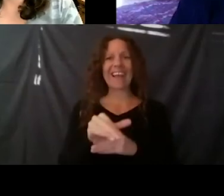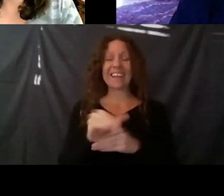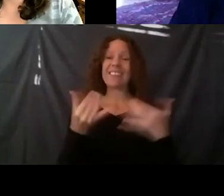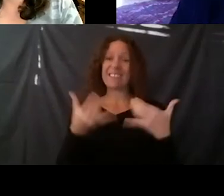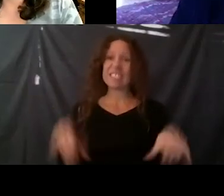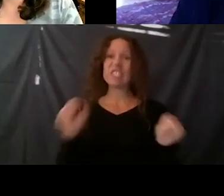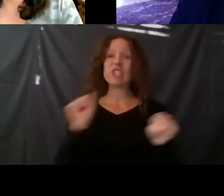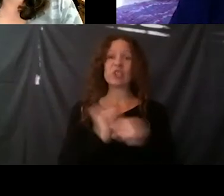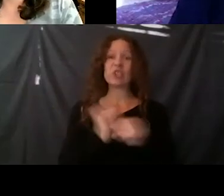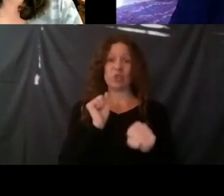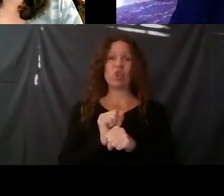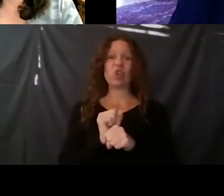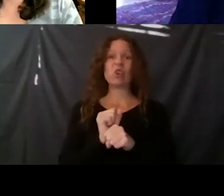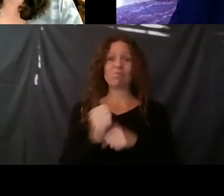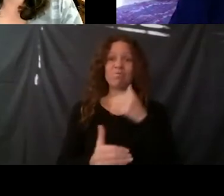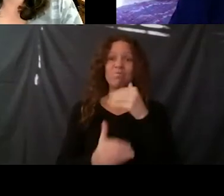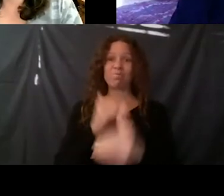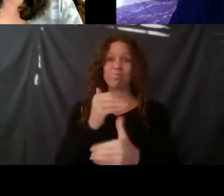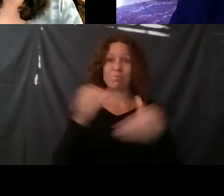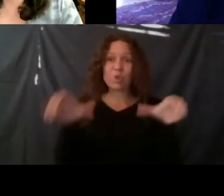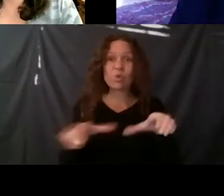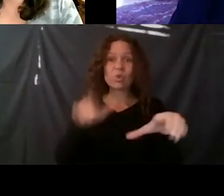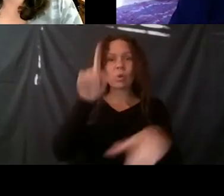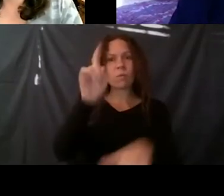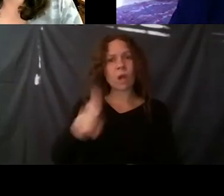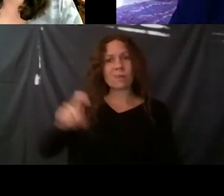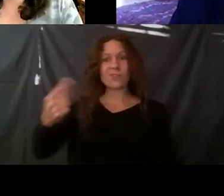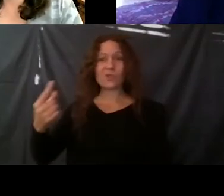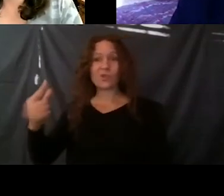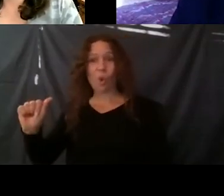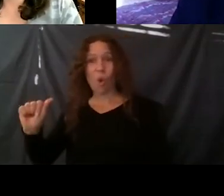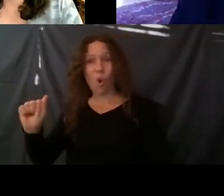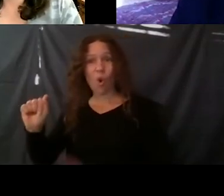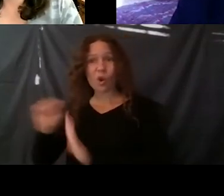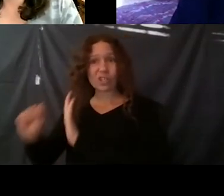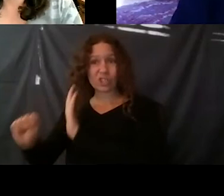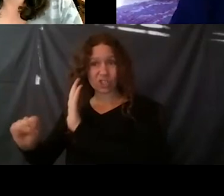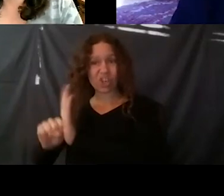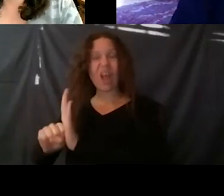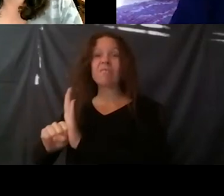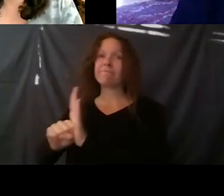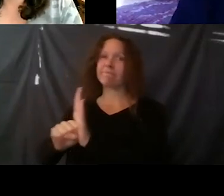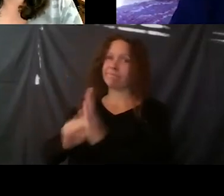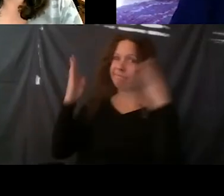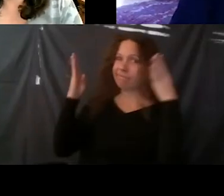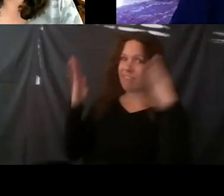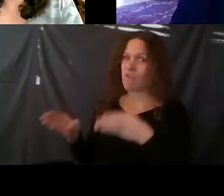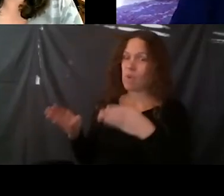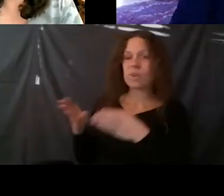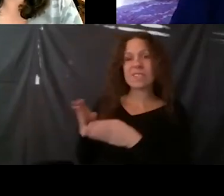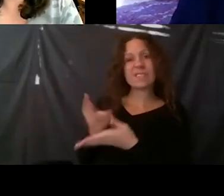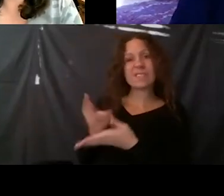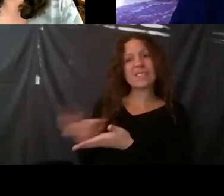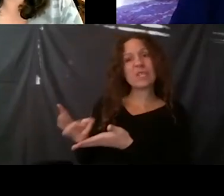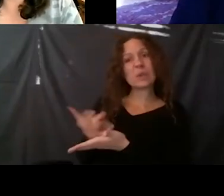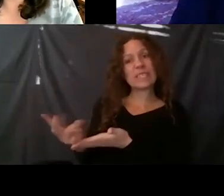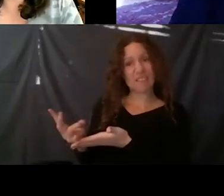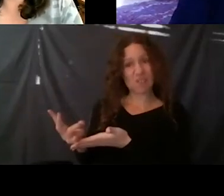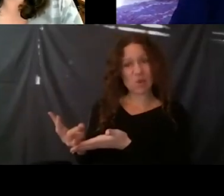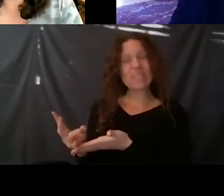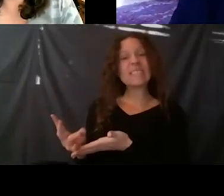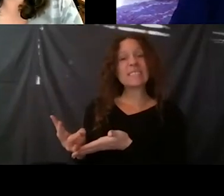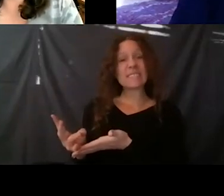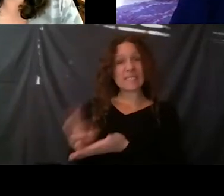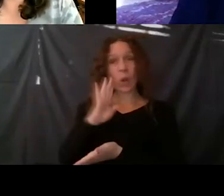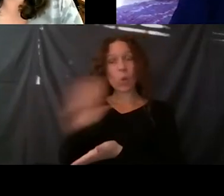work to do. We obviously have Georgia to focus on for the next 6-7 weeks or so.